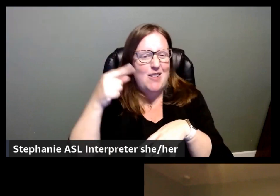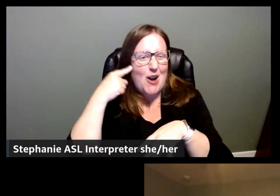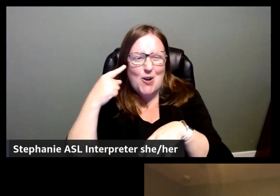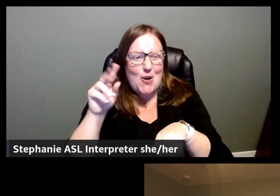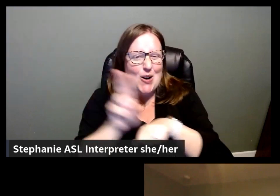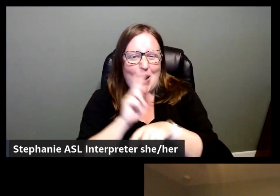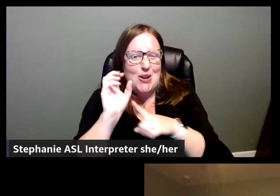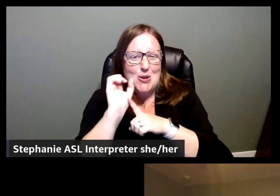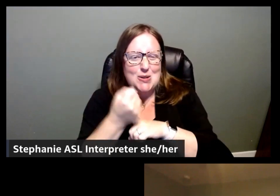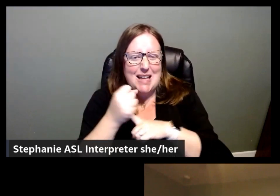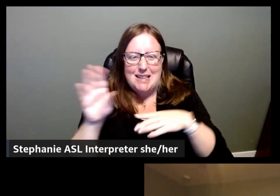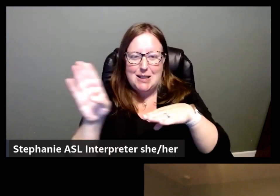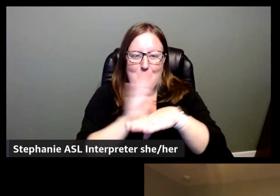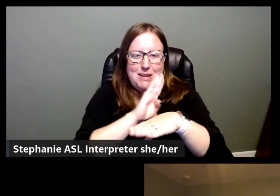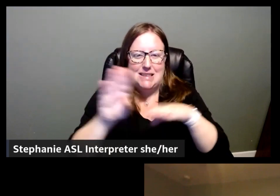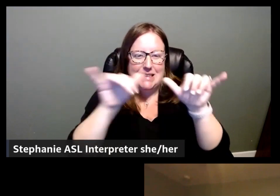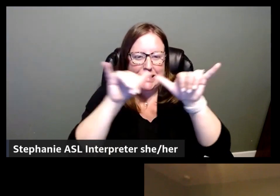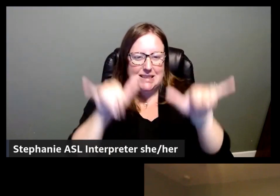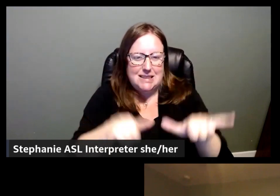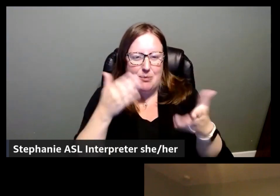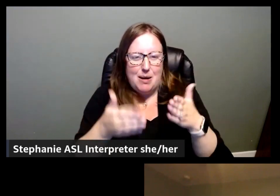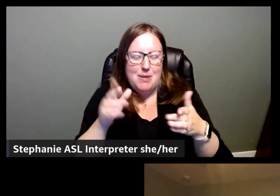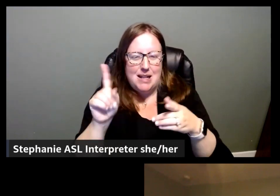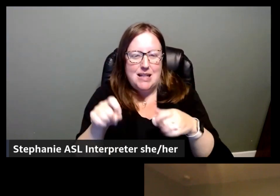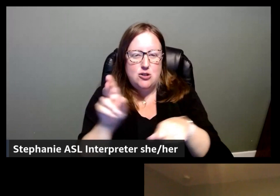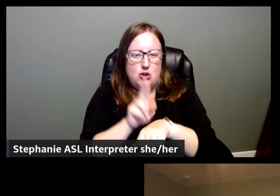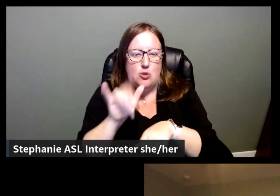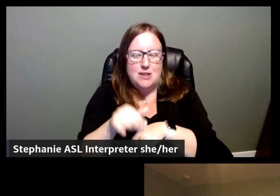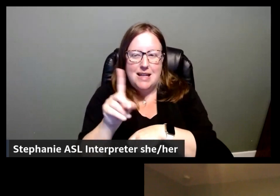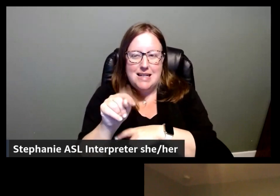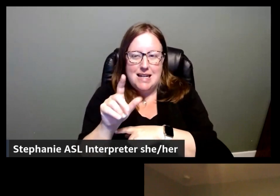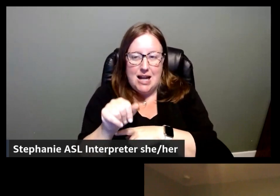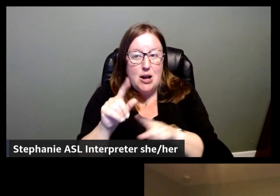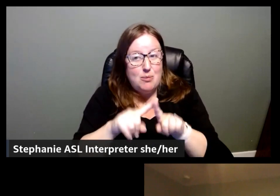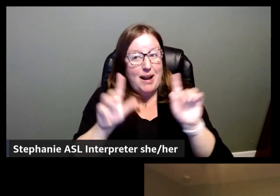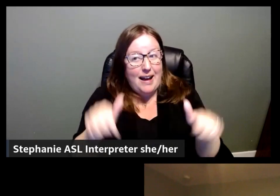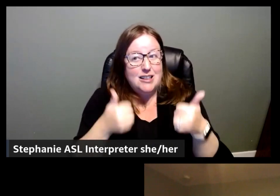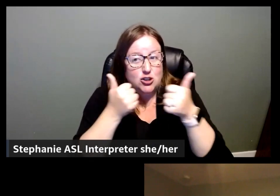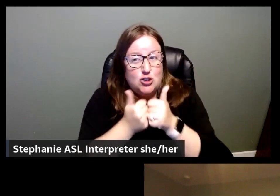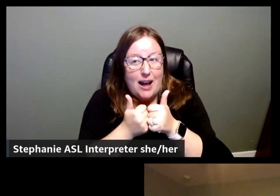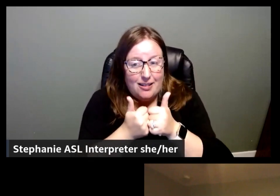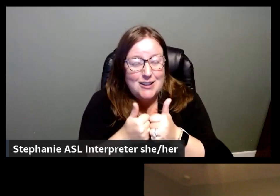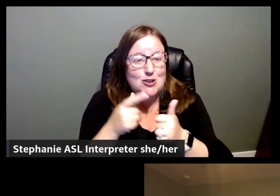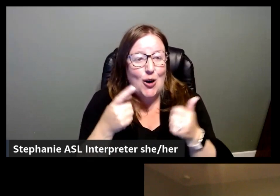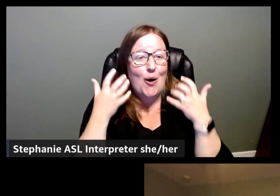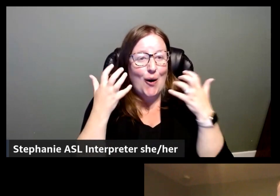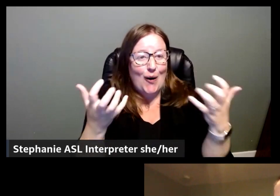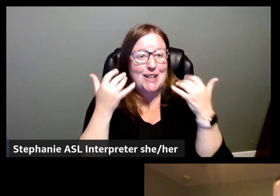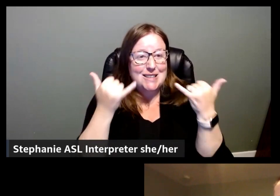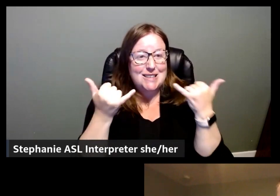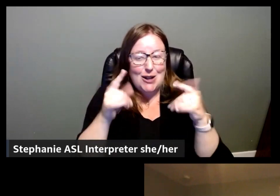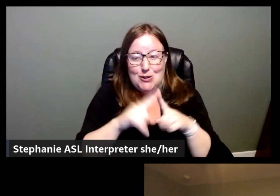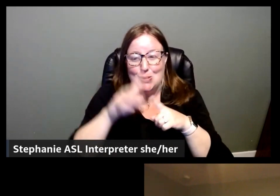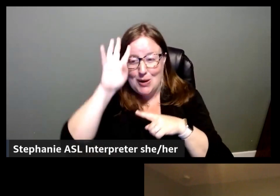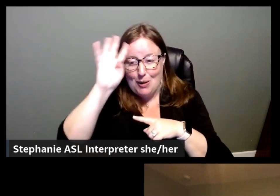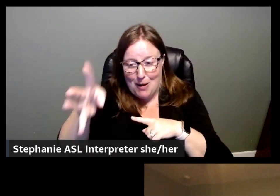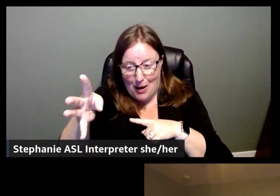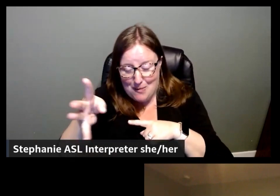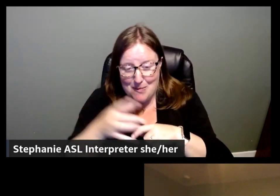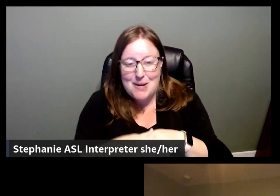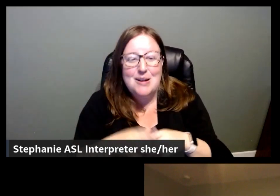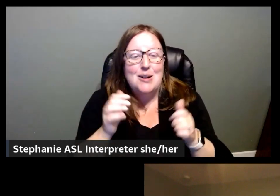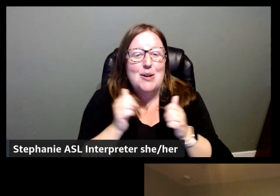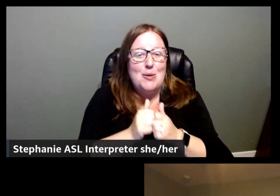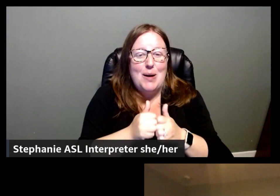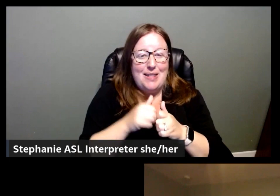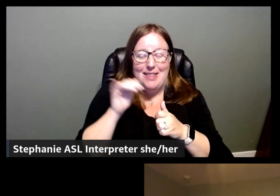where an enterprise system might need to consume that data. But I challenge our audience today to come up with one, come up with a